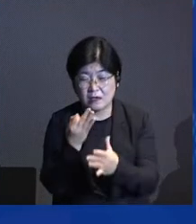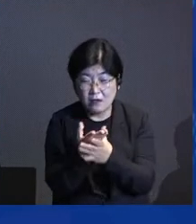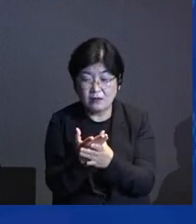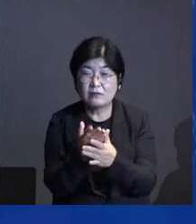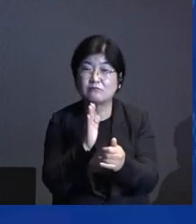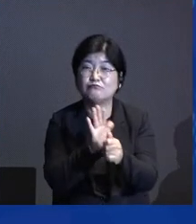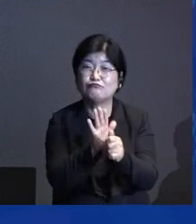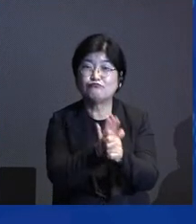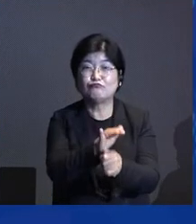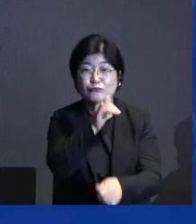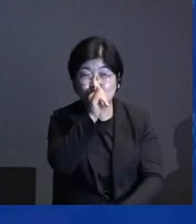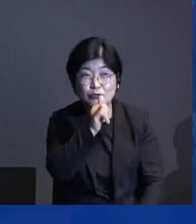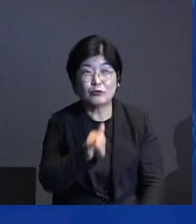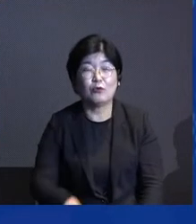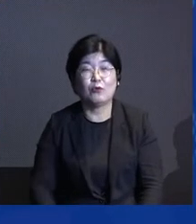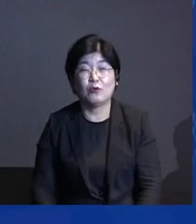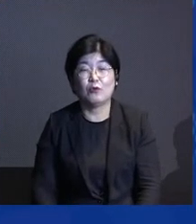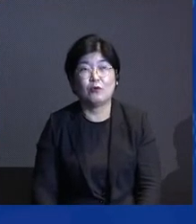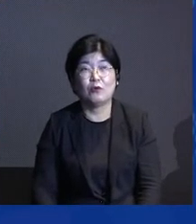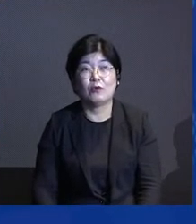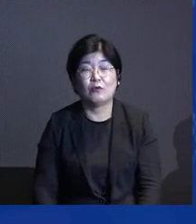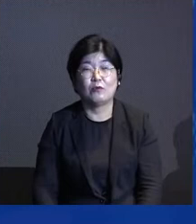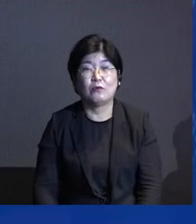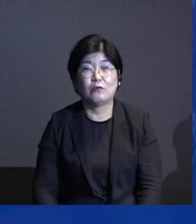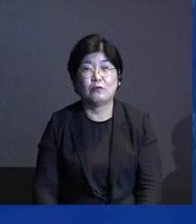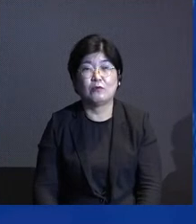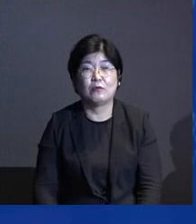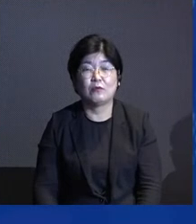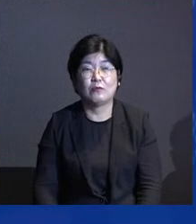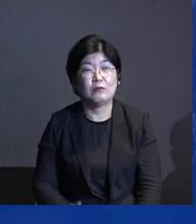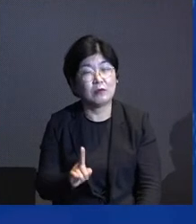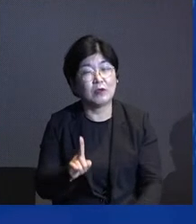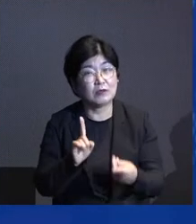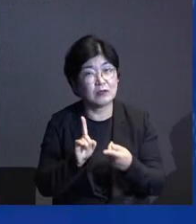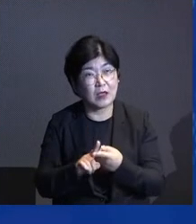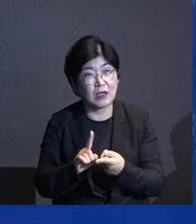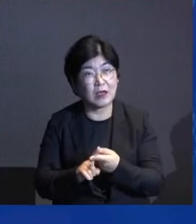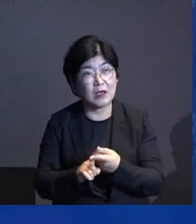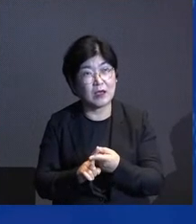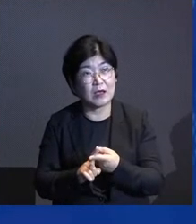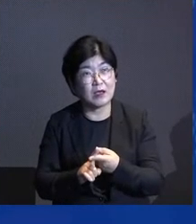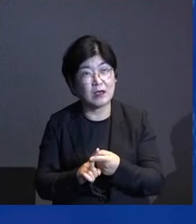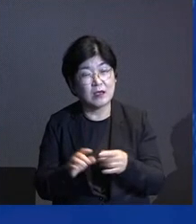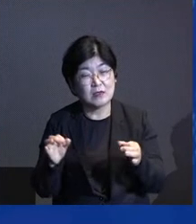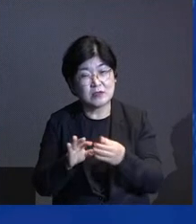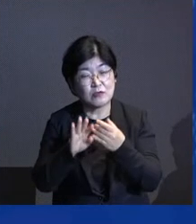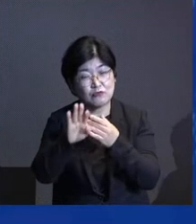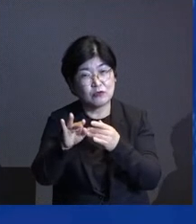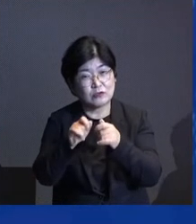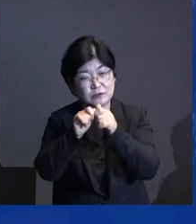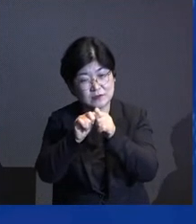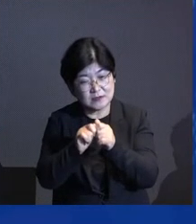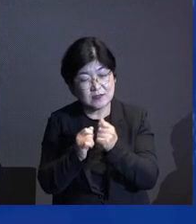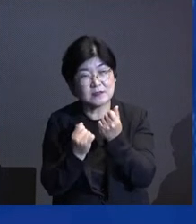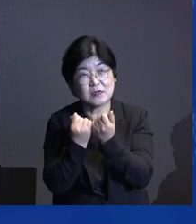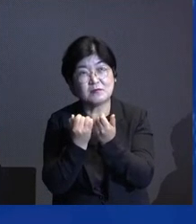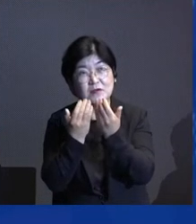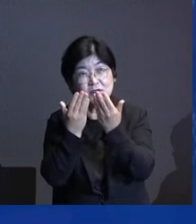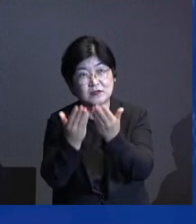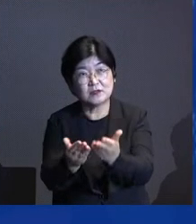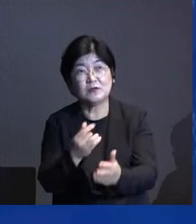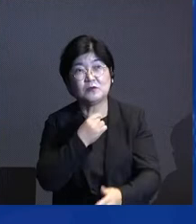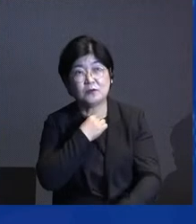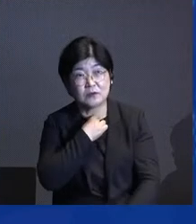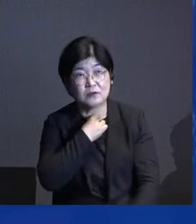community members. And I will go into a bit more details in the later half of my presentation. Other